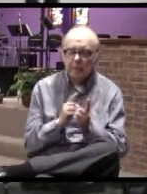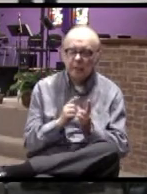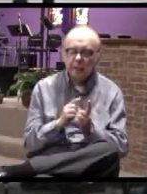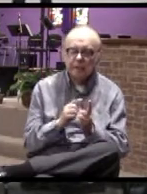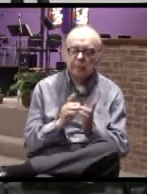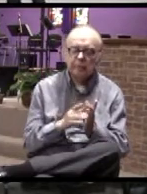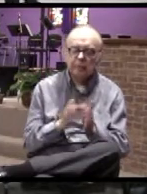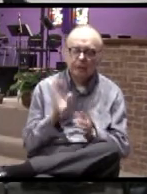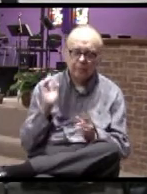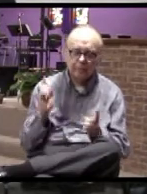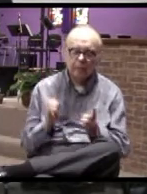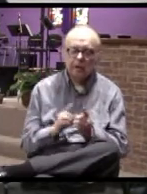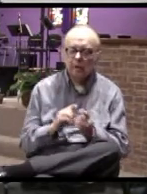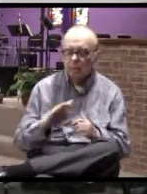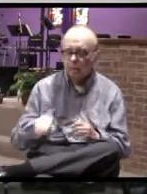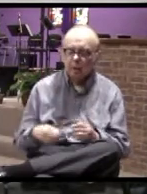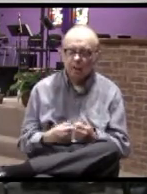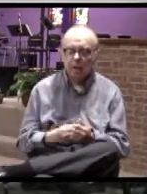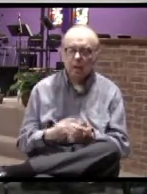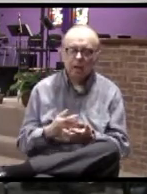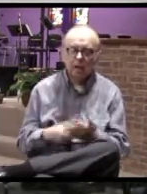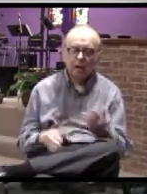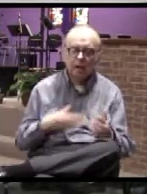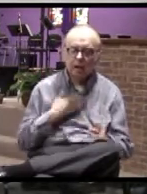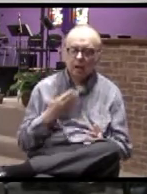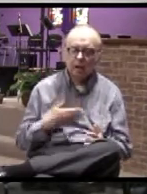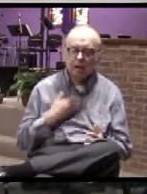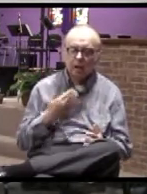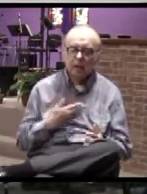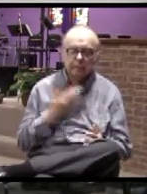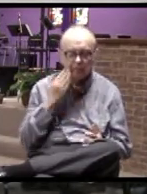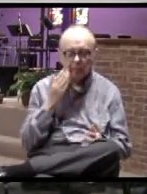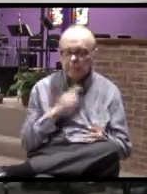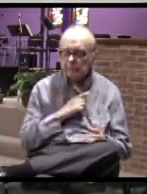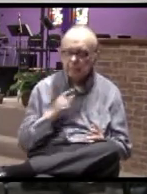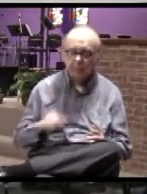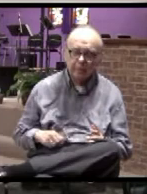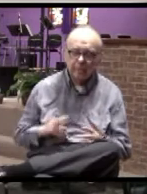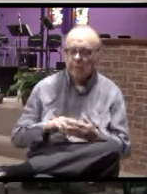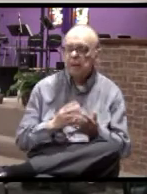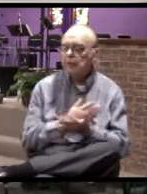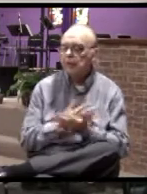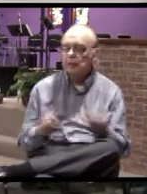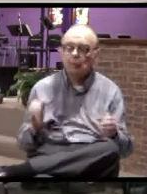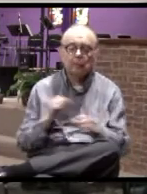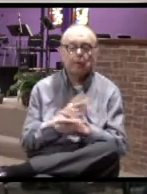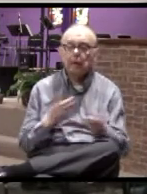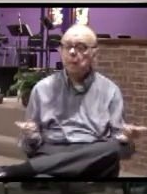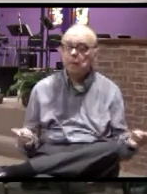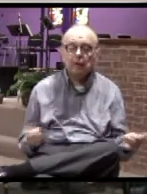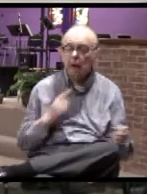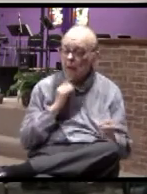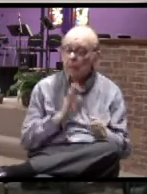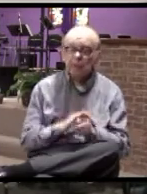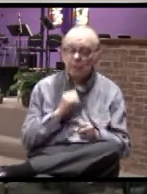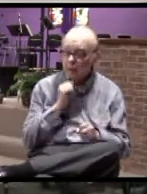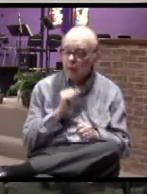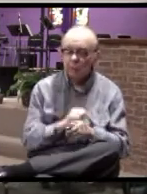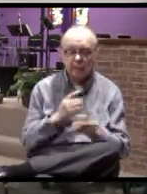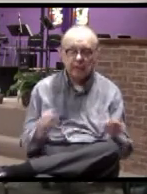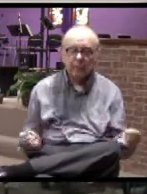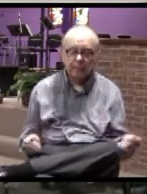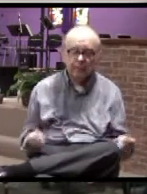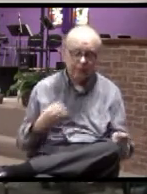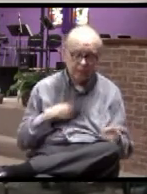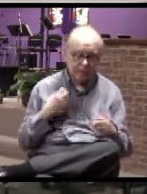you. If you want to know what happiness is, it's knowing the Lord. Does that mean that everything's going to work out? I'll guarantee you it won't. Will you